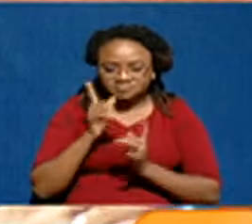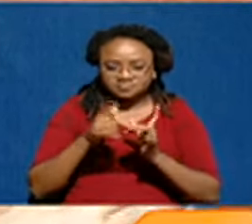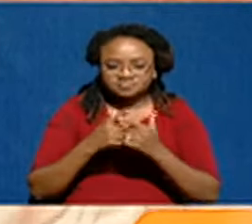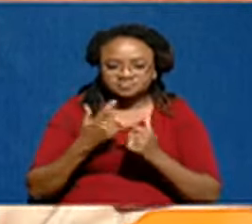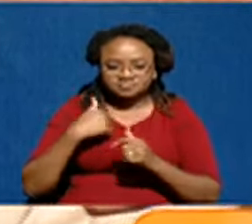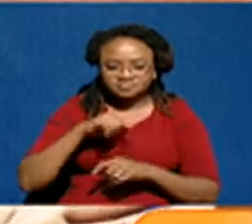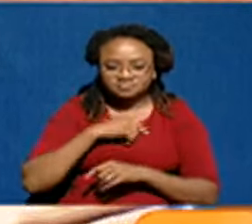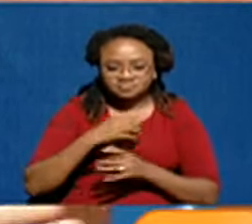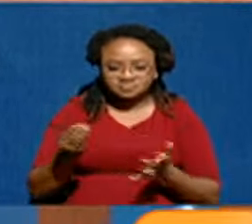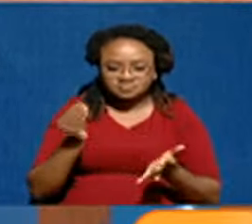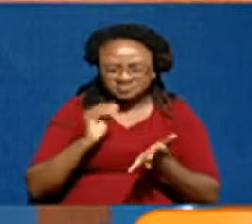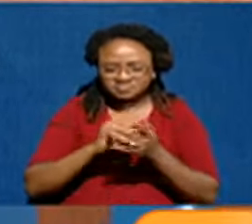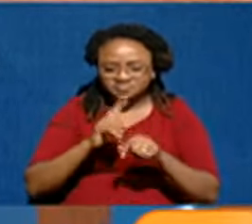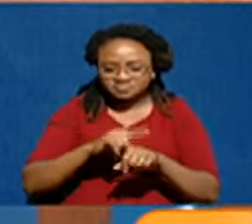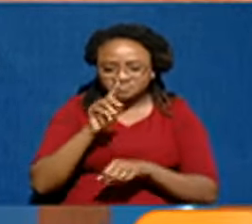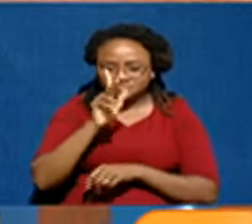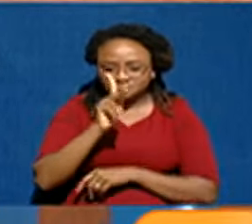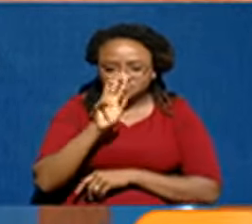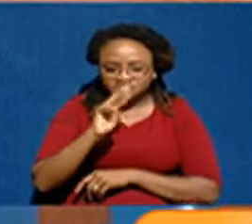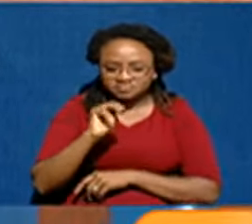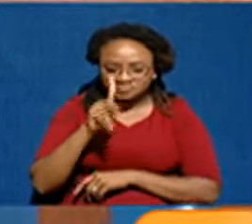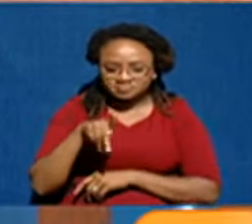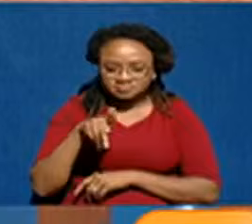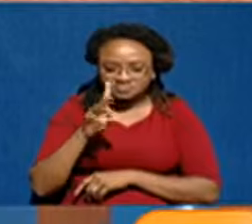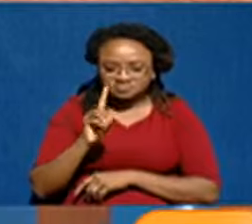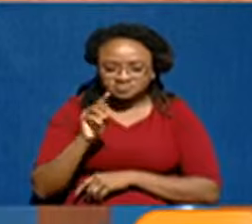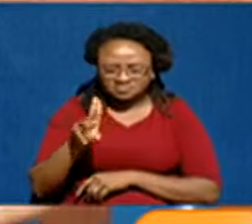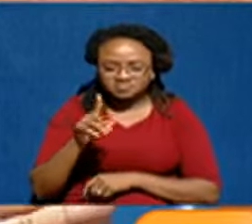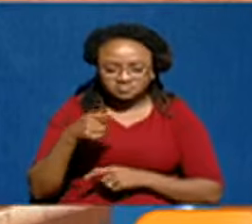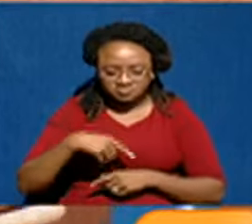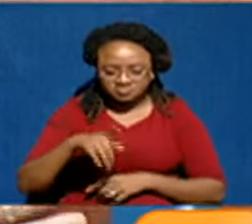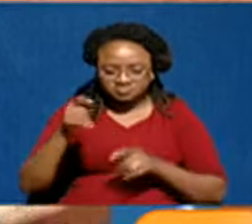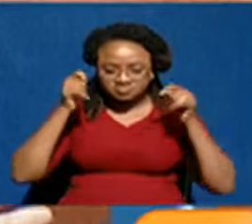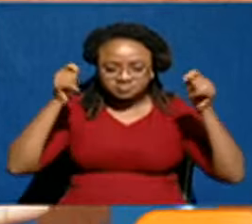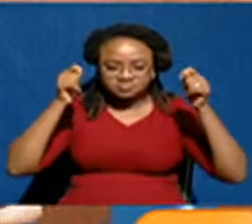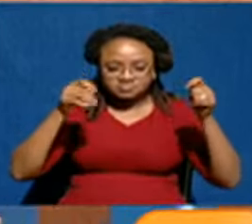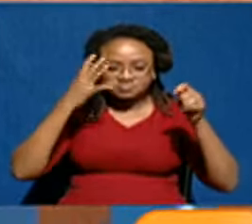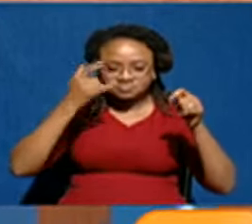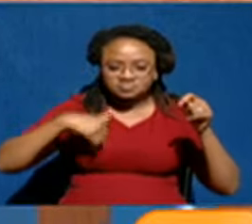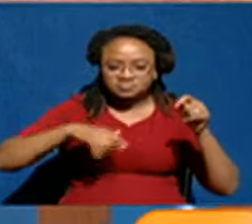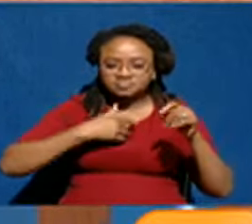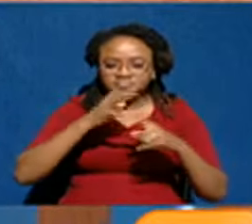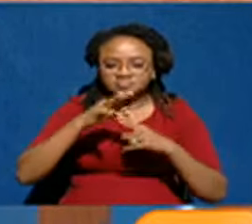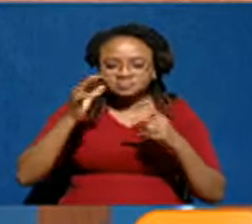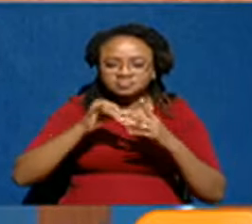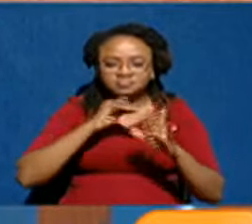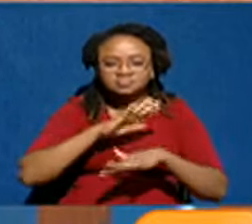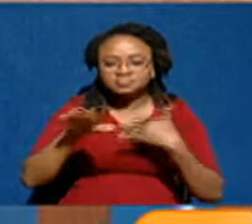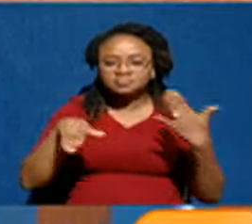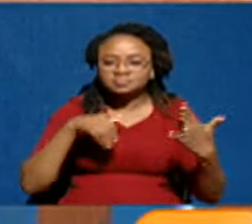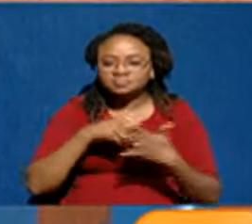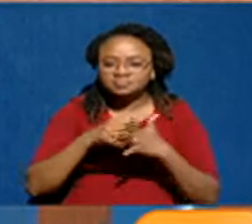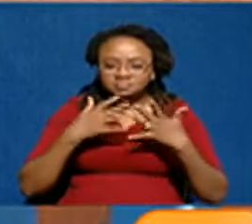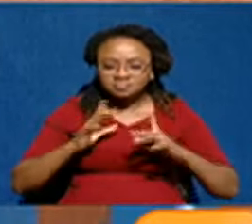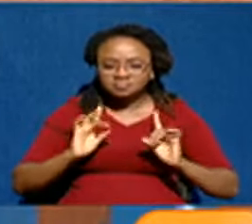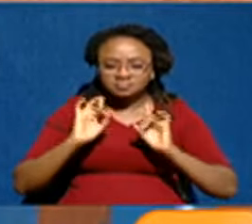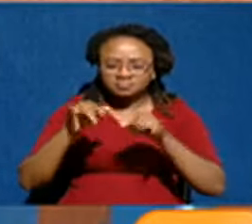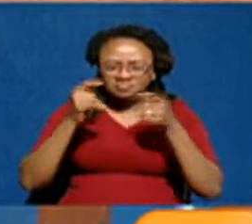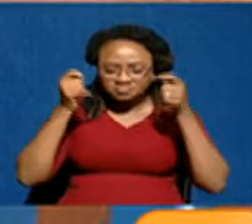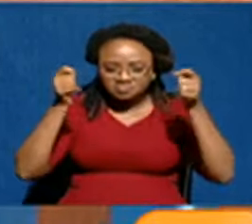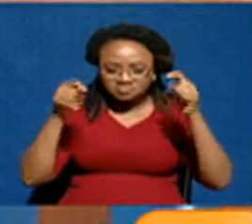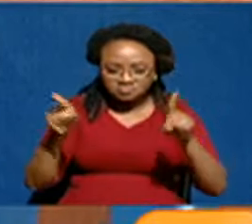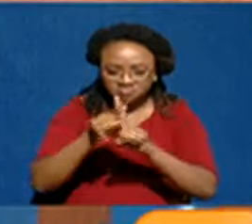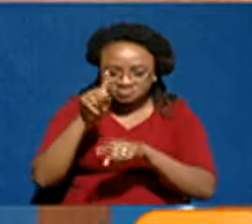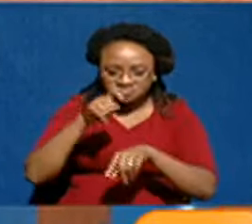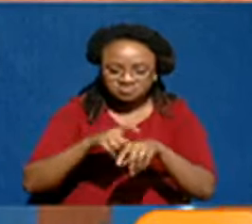and when the KMPDU was going on strike, because we actually had the option of all going on strike at the same time, we came out and we told